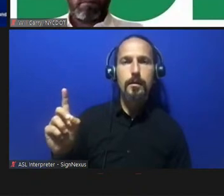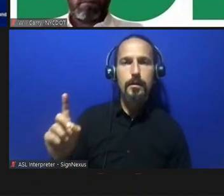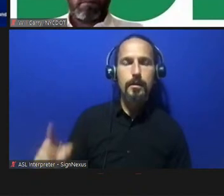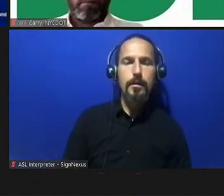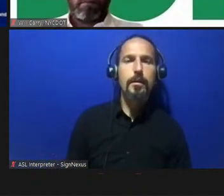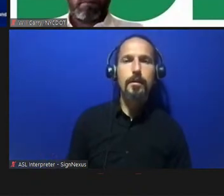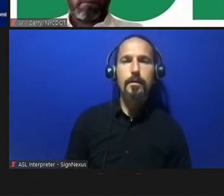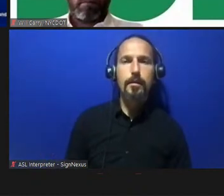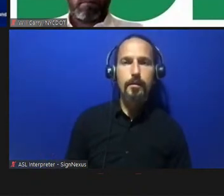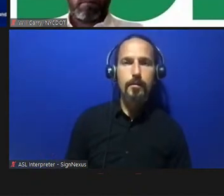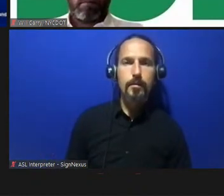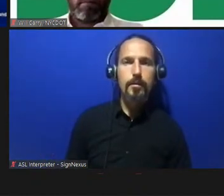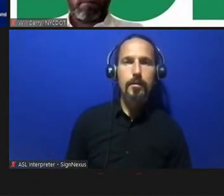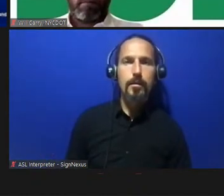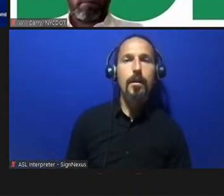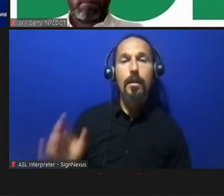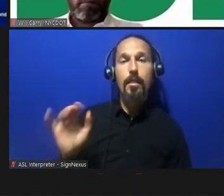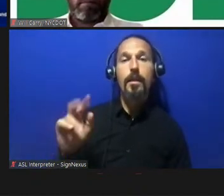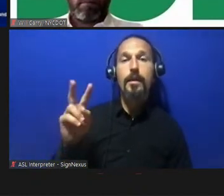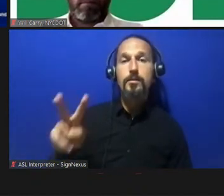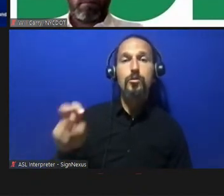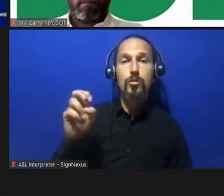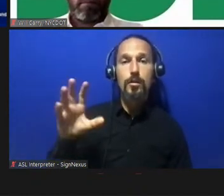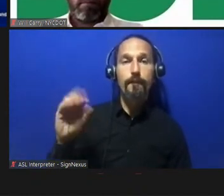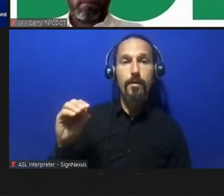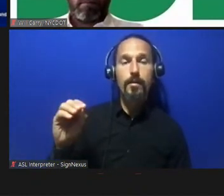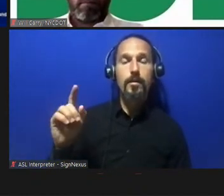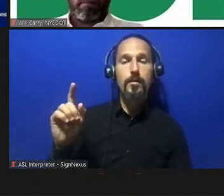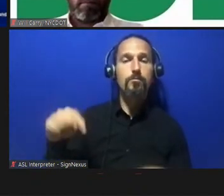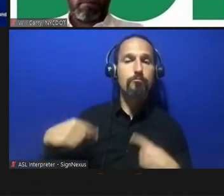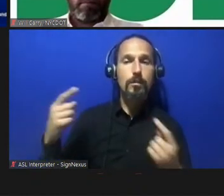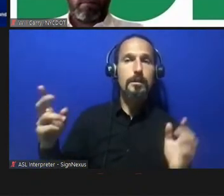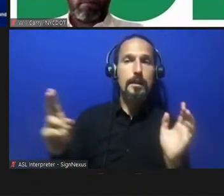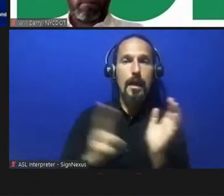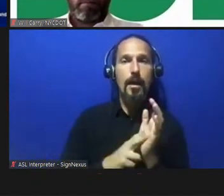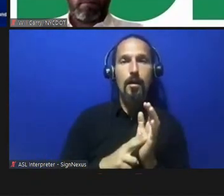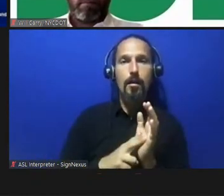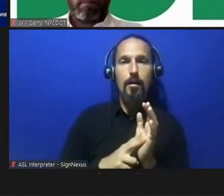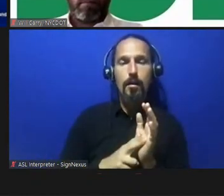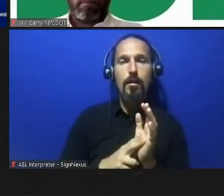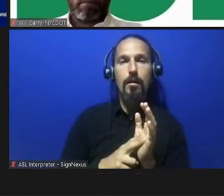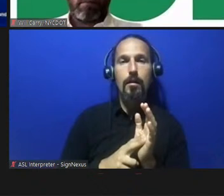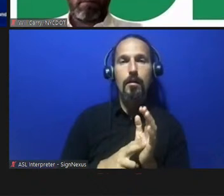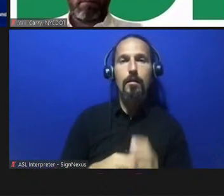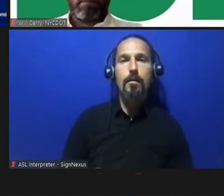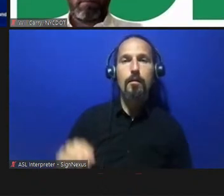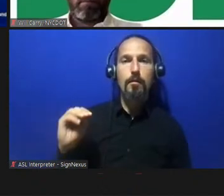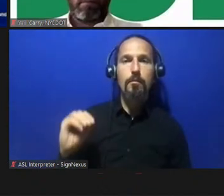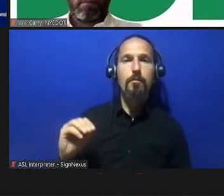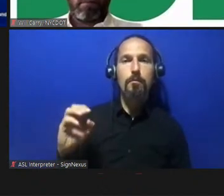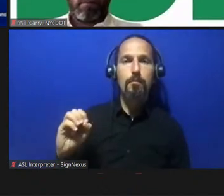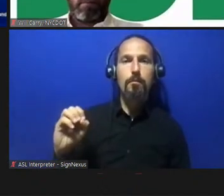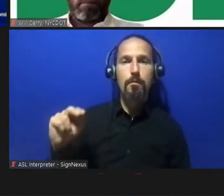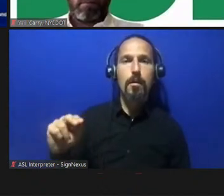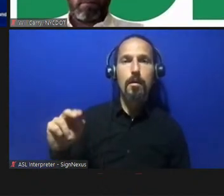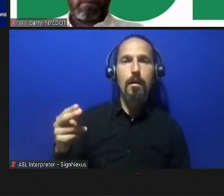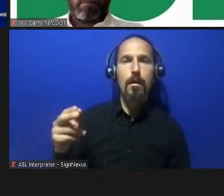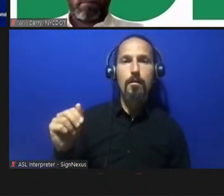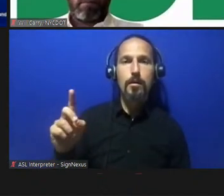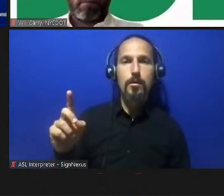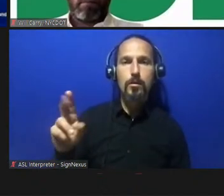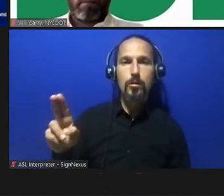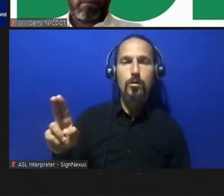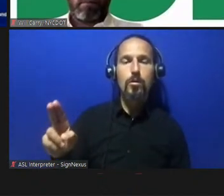the next speaker the 250th to sign up is mamadou diallo followed by susan